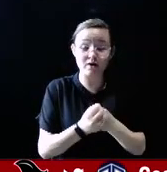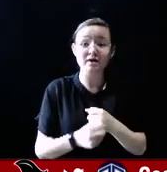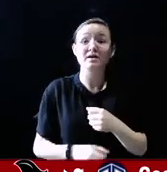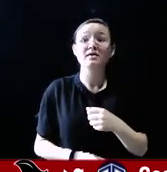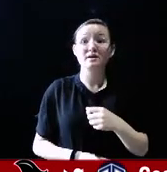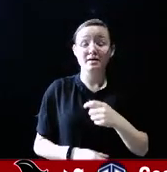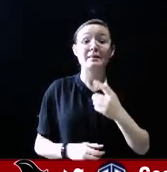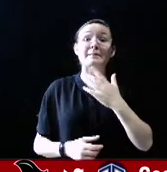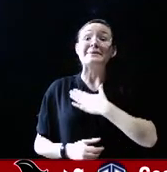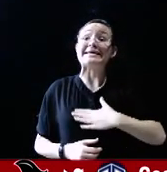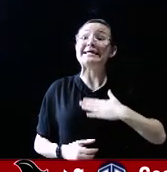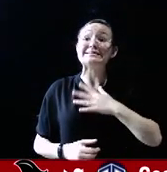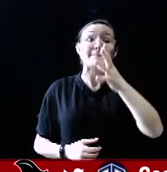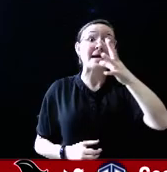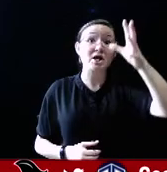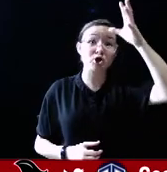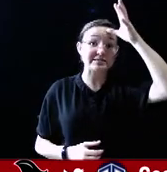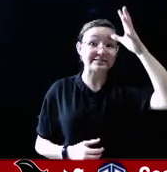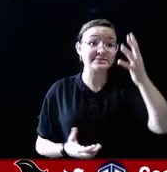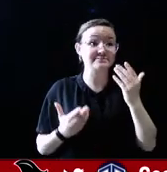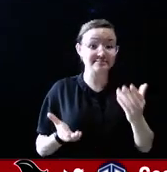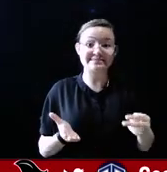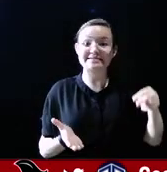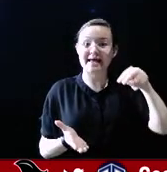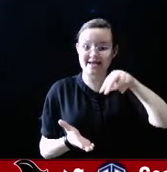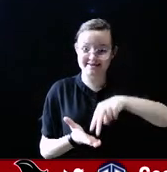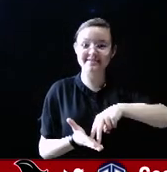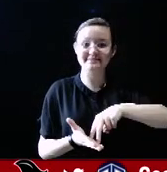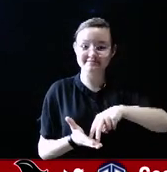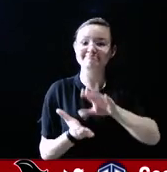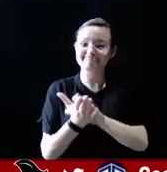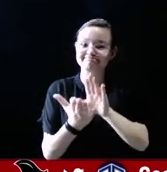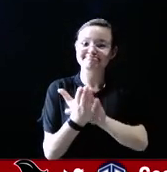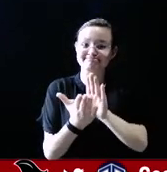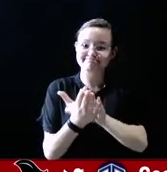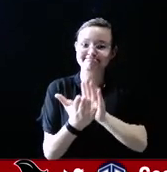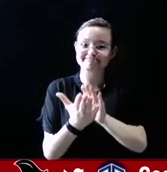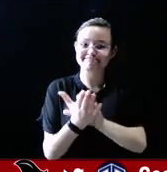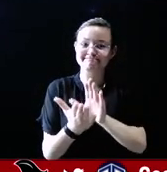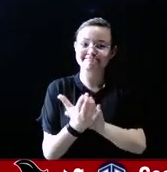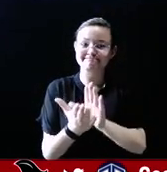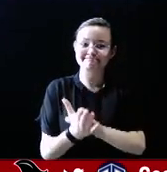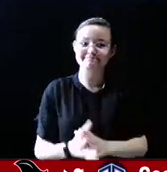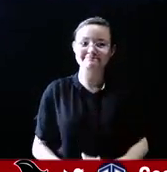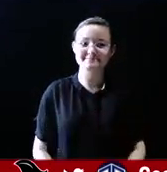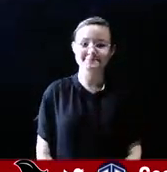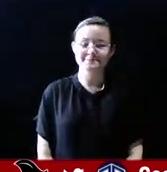Would the parents of our graduates please stand?